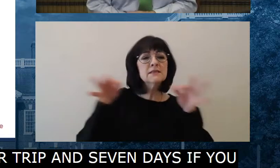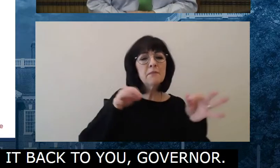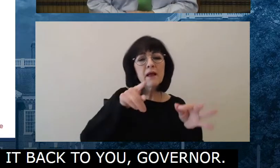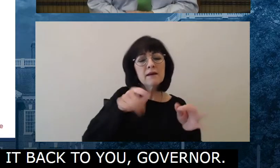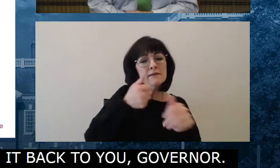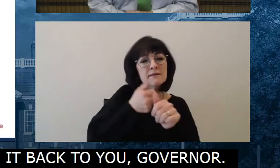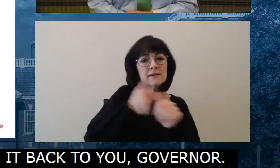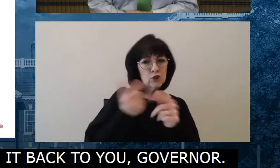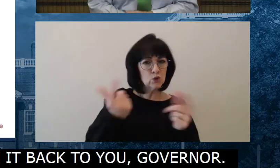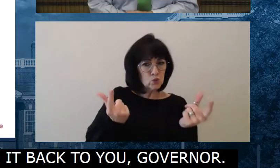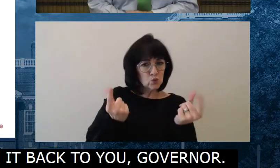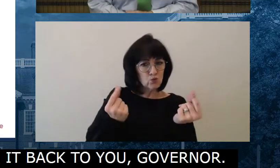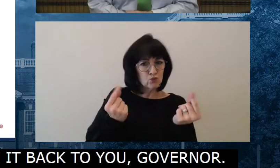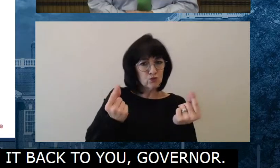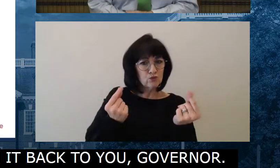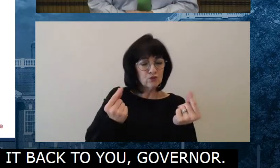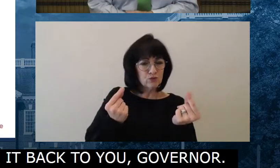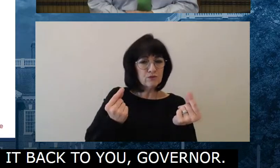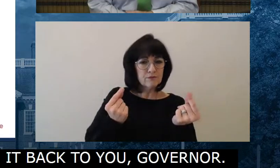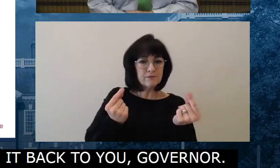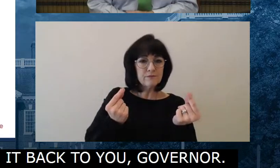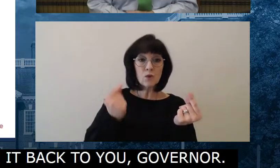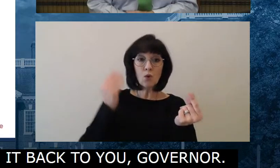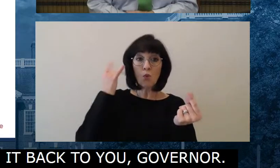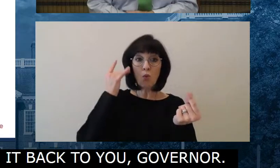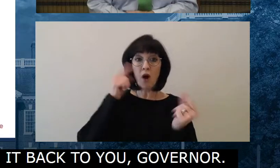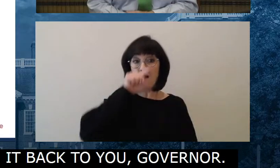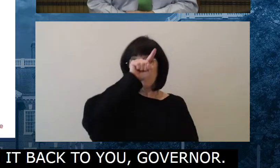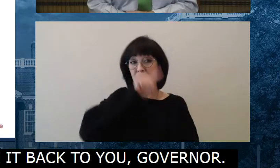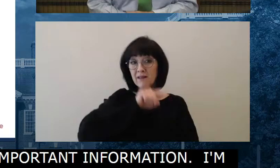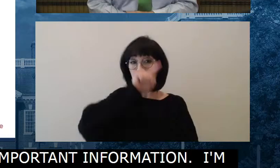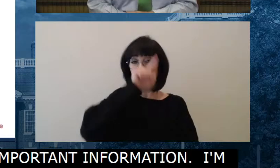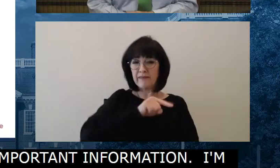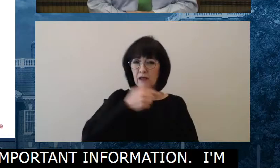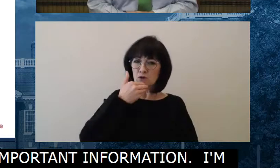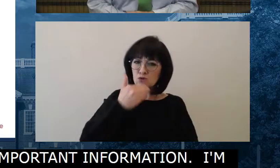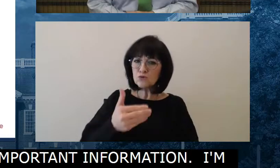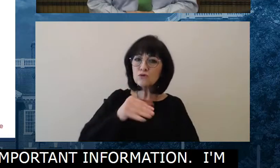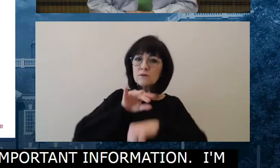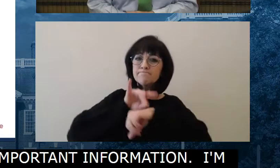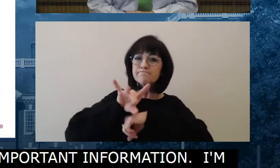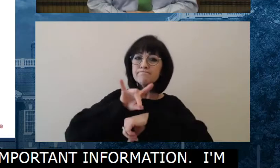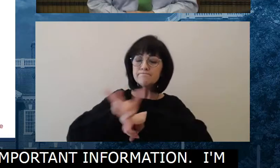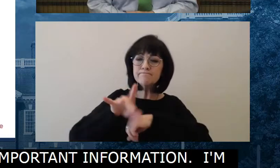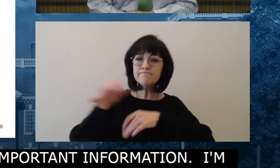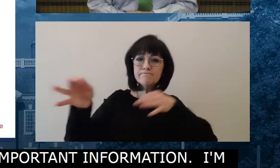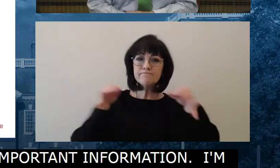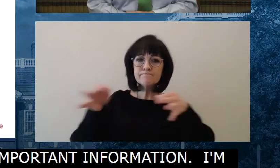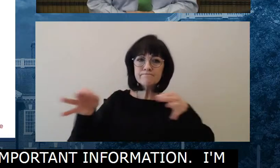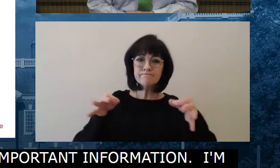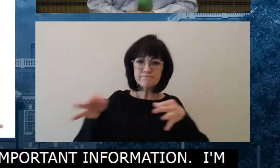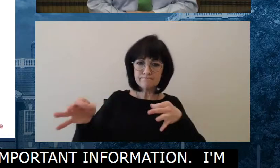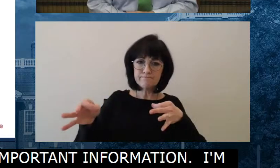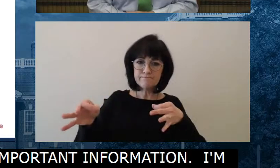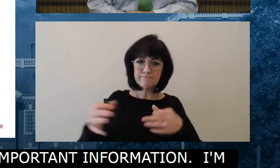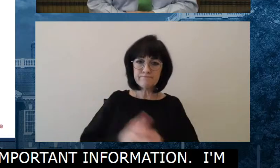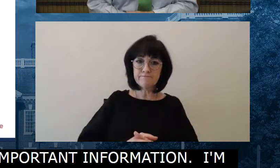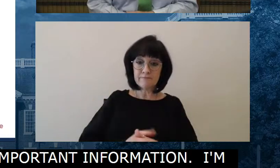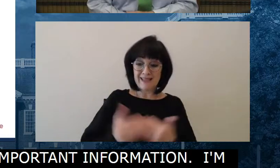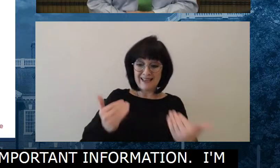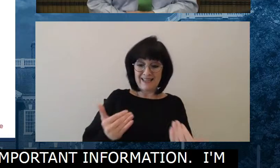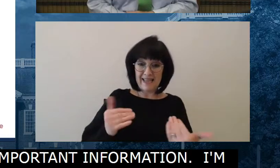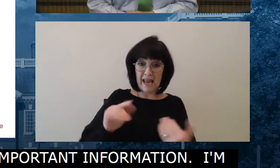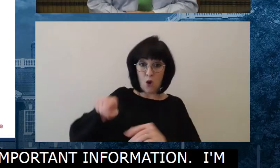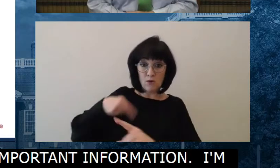really well. With respect to our vaccination efforts, we're in a transition period kind of over the next month and a